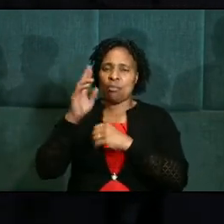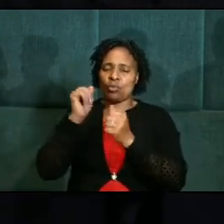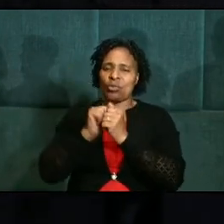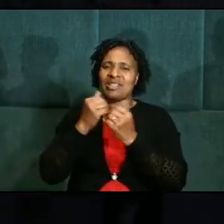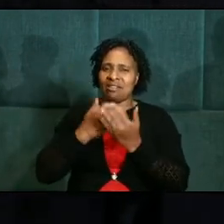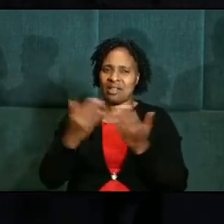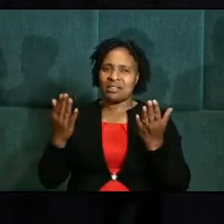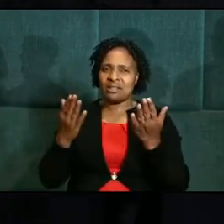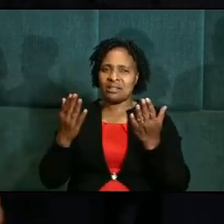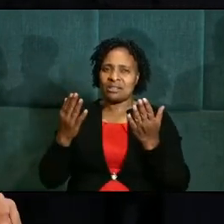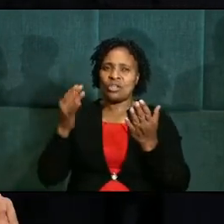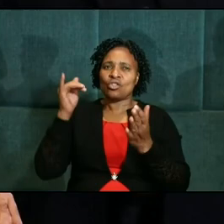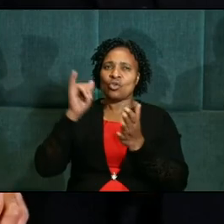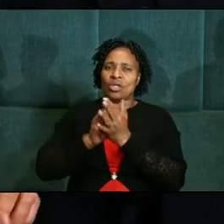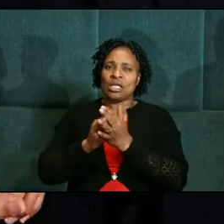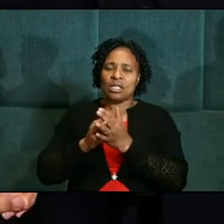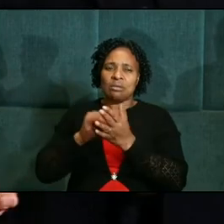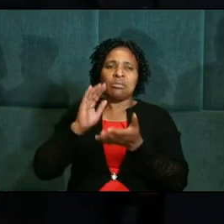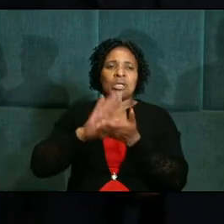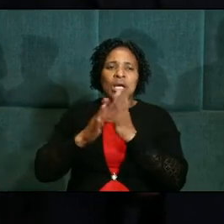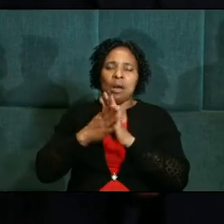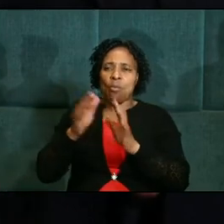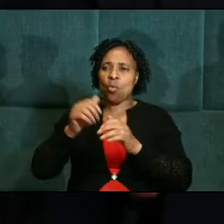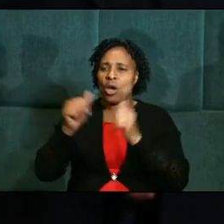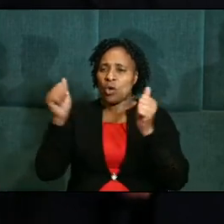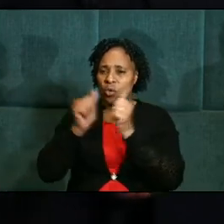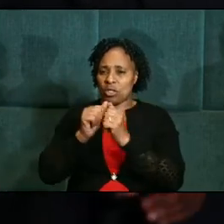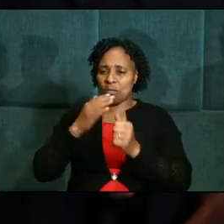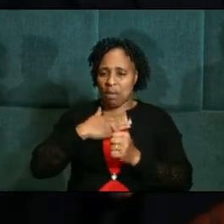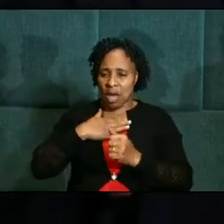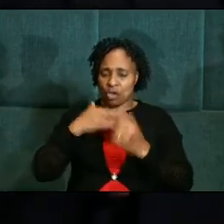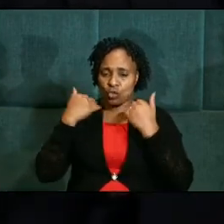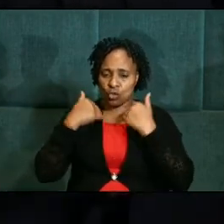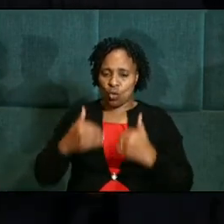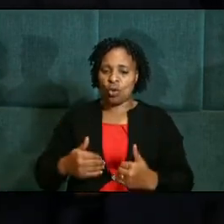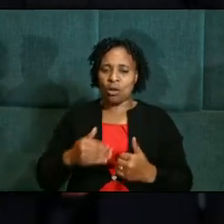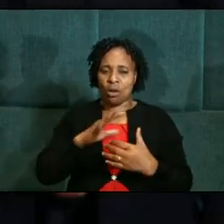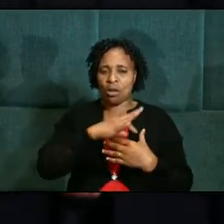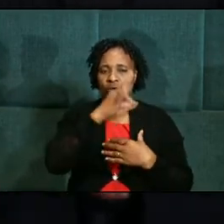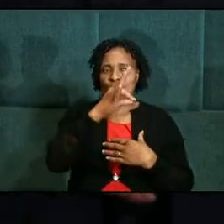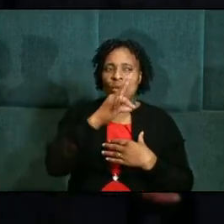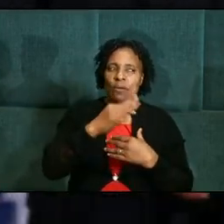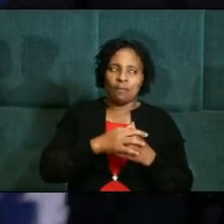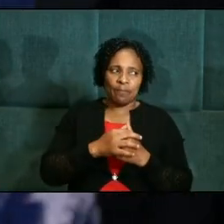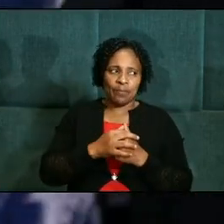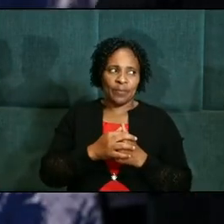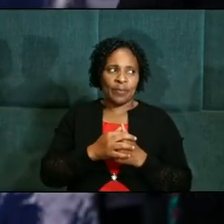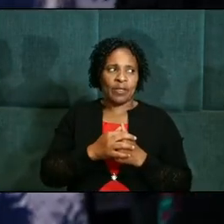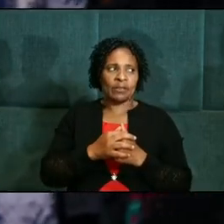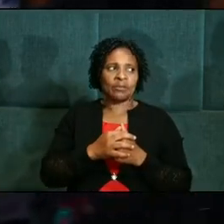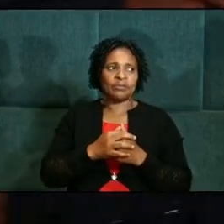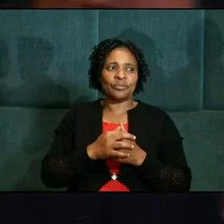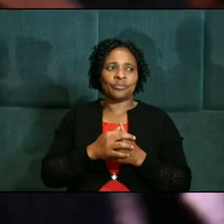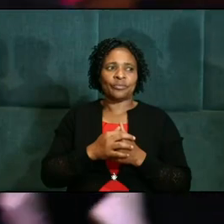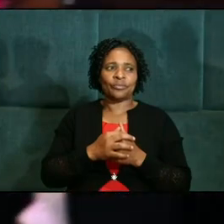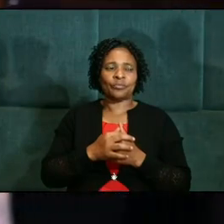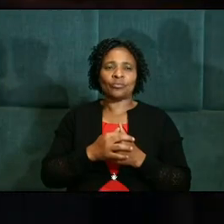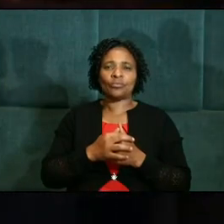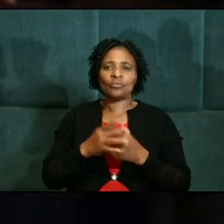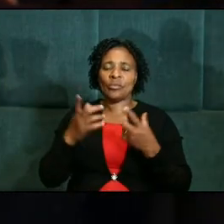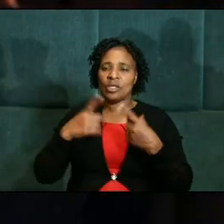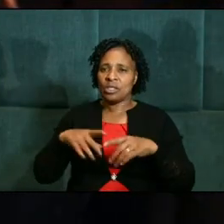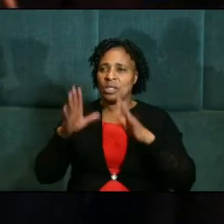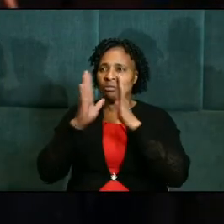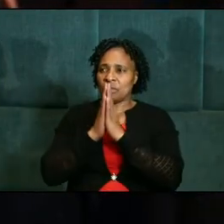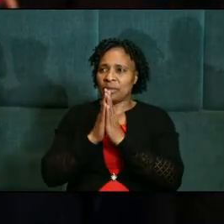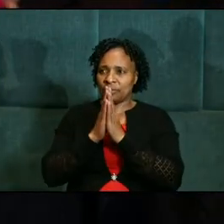ingredients so it can be well with my soul. Two prayers. Our heads are bowed as we pray. Let us